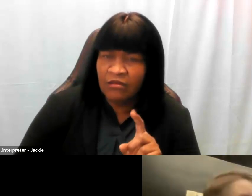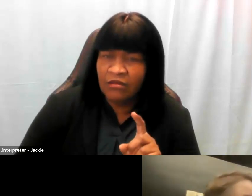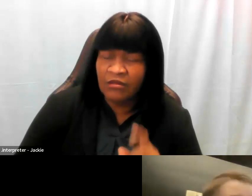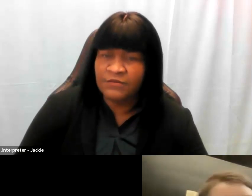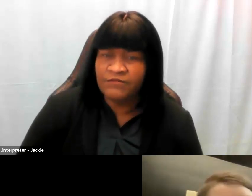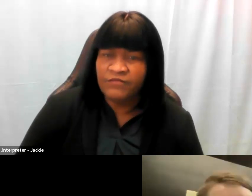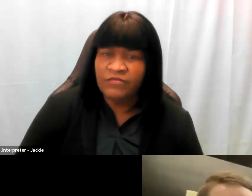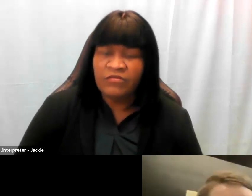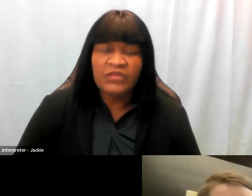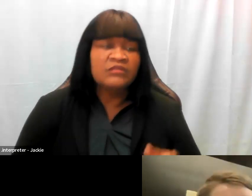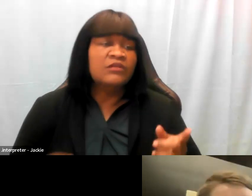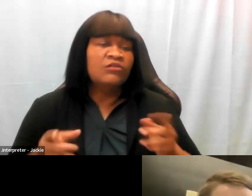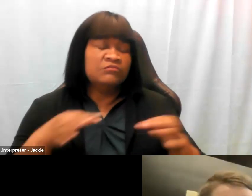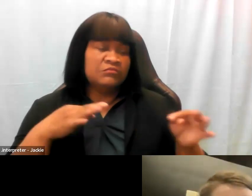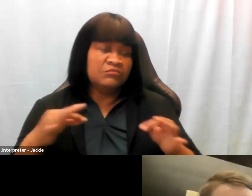So total,